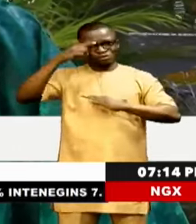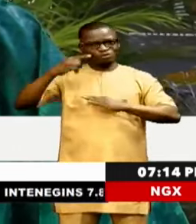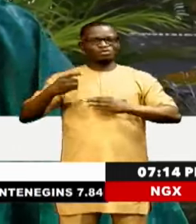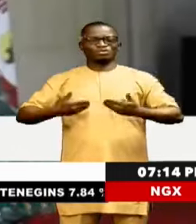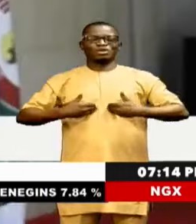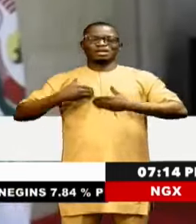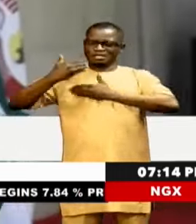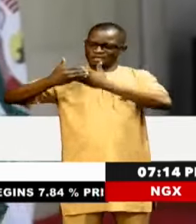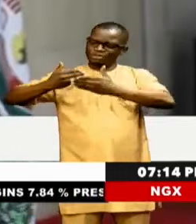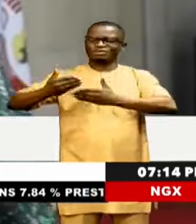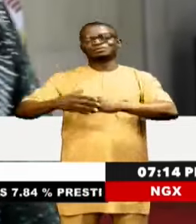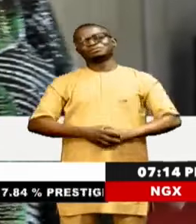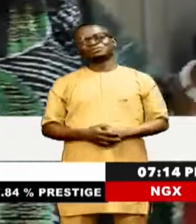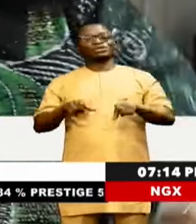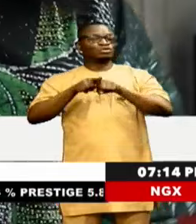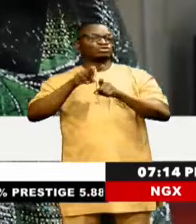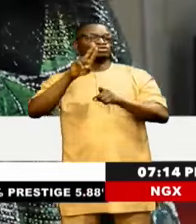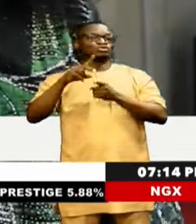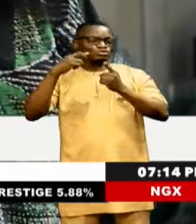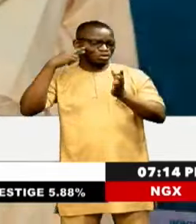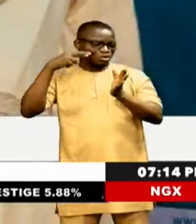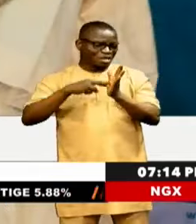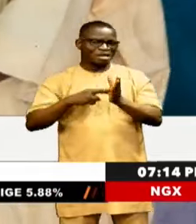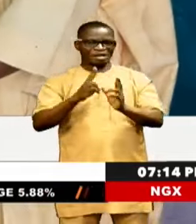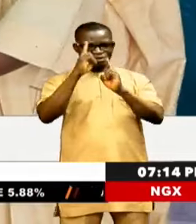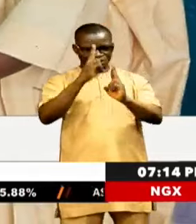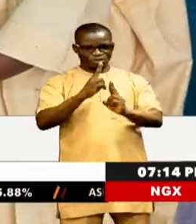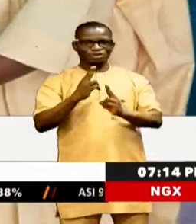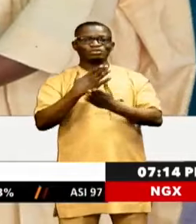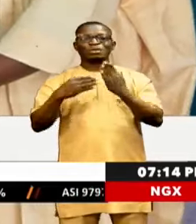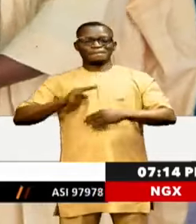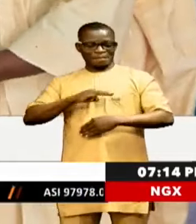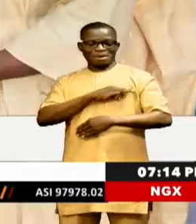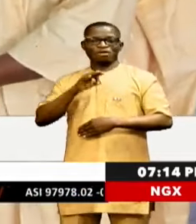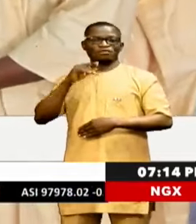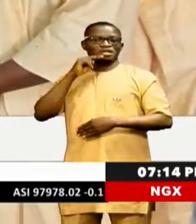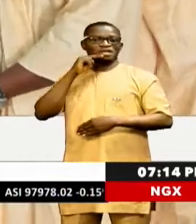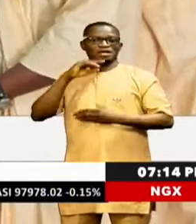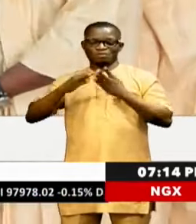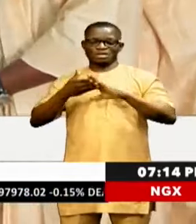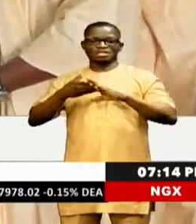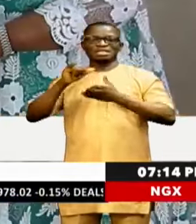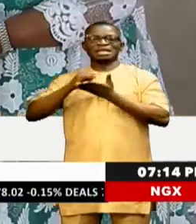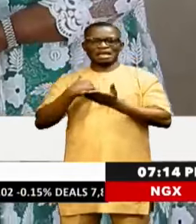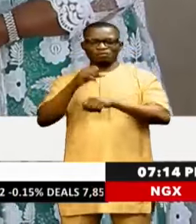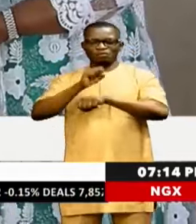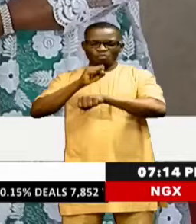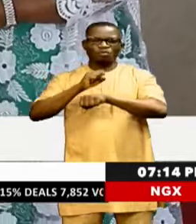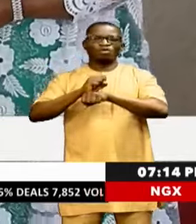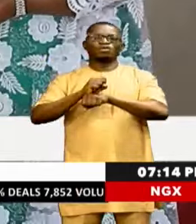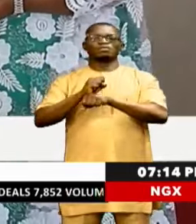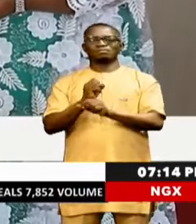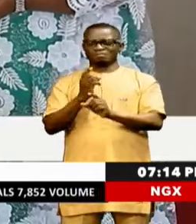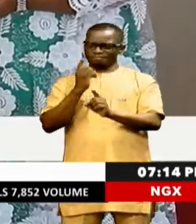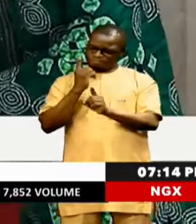behind us. It was also used to recognize and honor some members of the Nigerian community in ECOWAS who have served the Commission Association